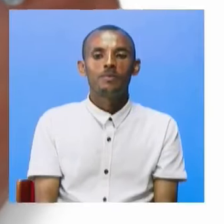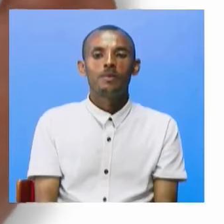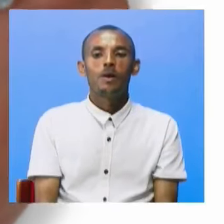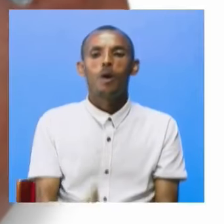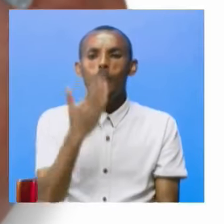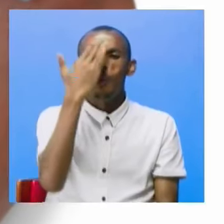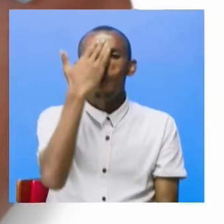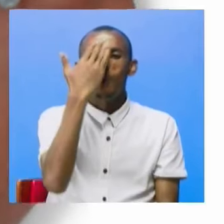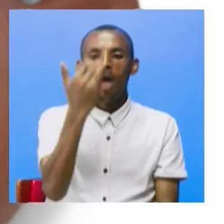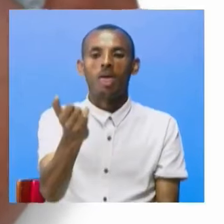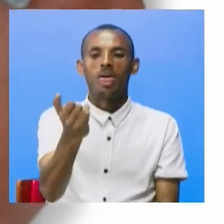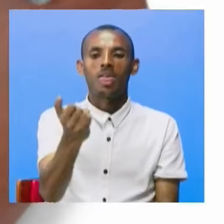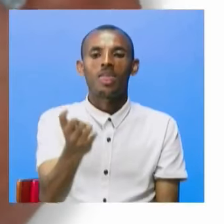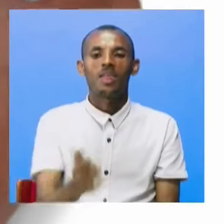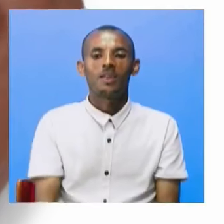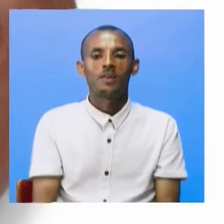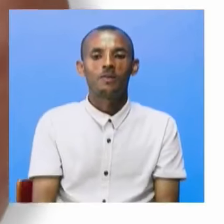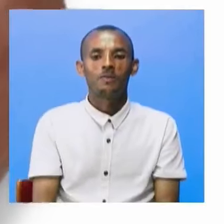why,